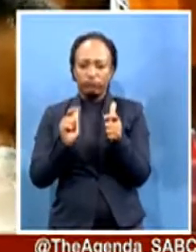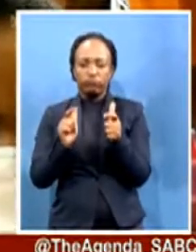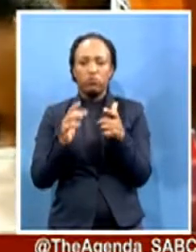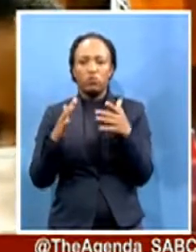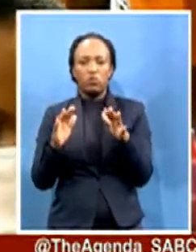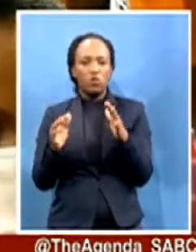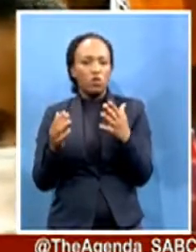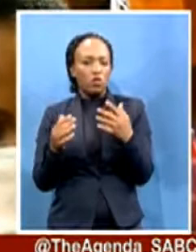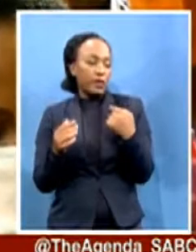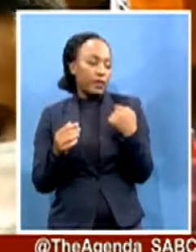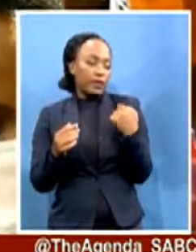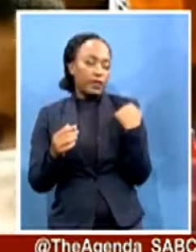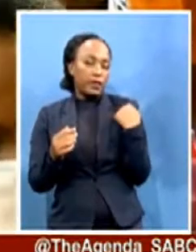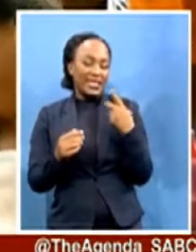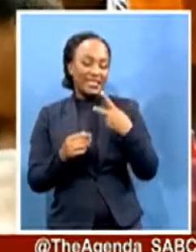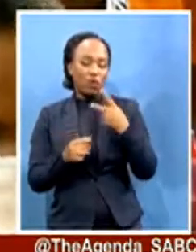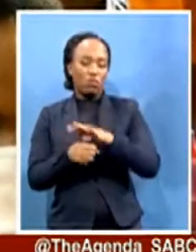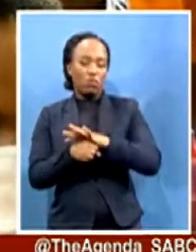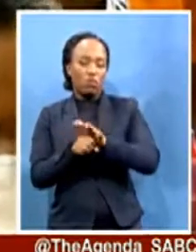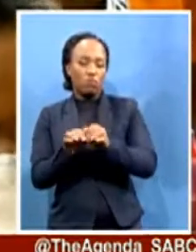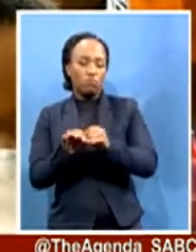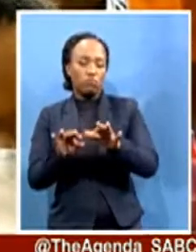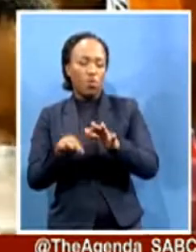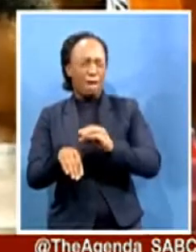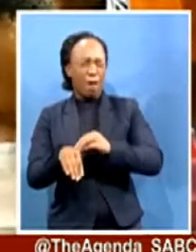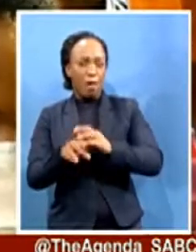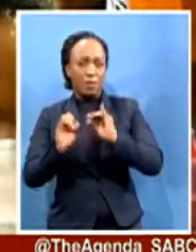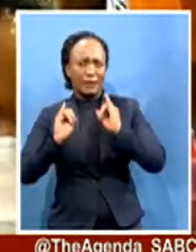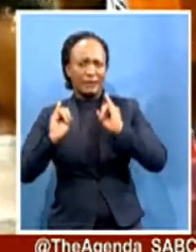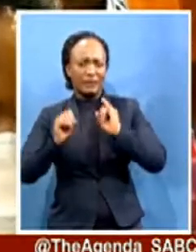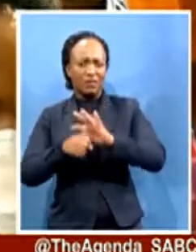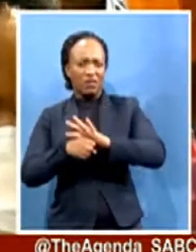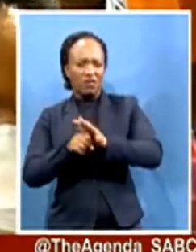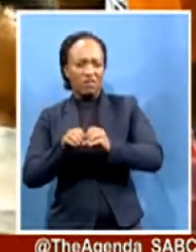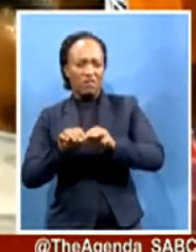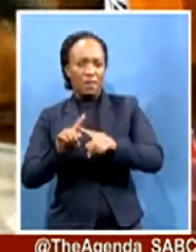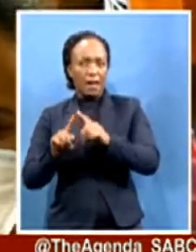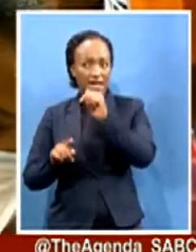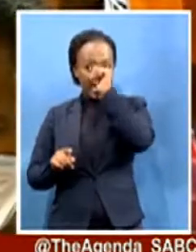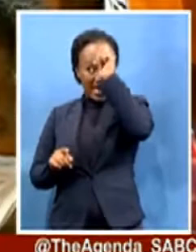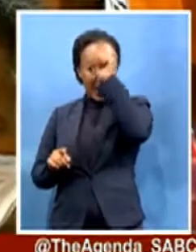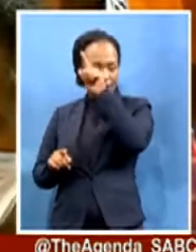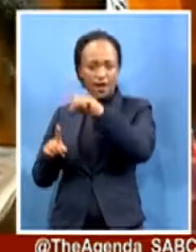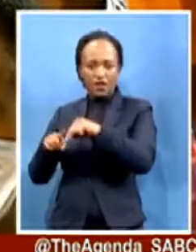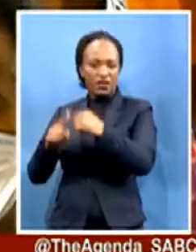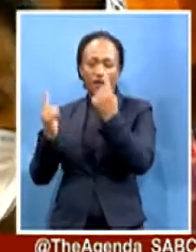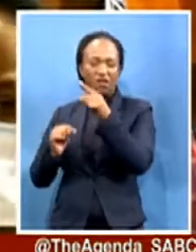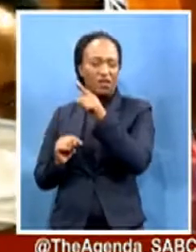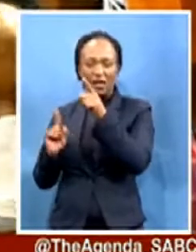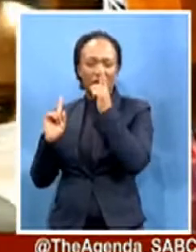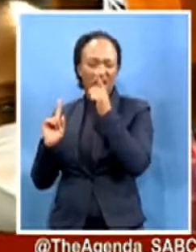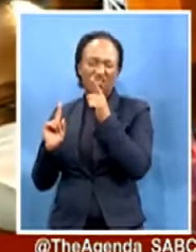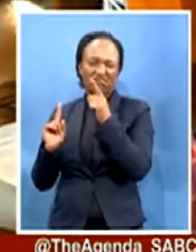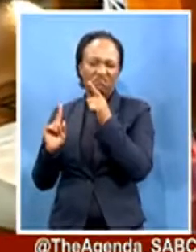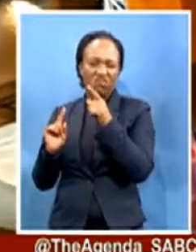more problematic variant than the one that is seen in India. So we must understand that even if we don't have people coming from